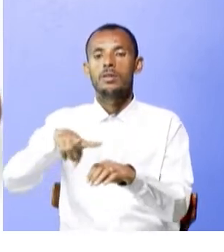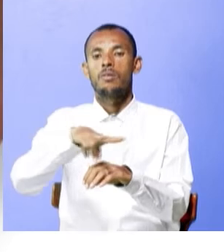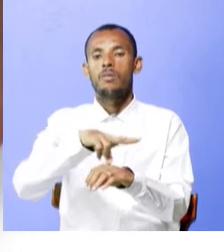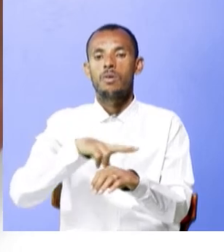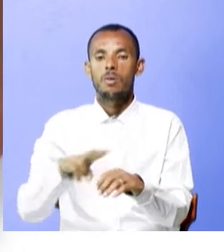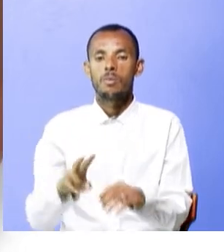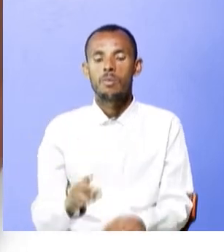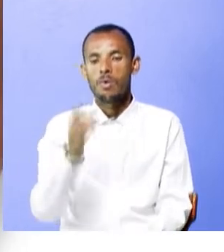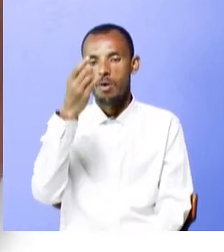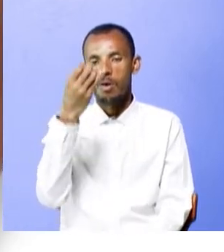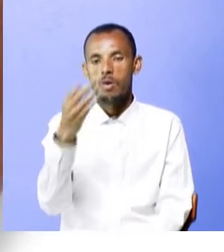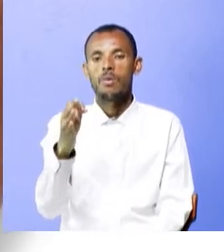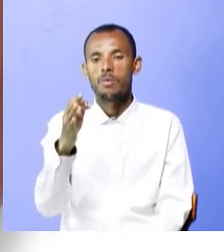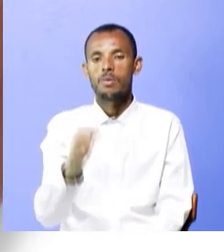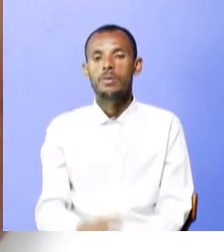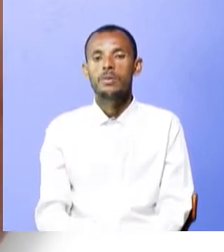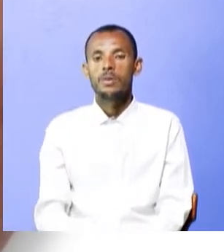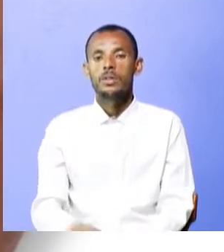the volume of